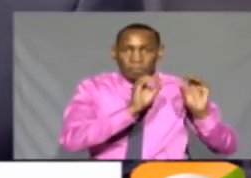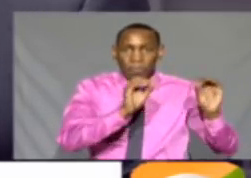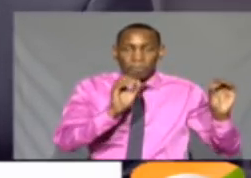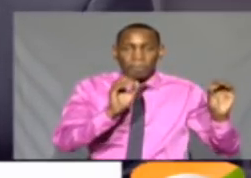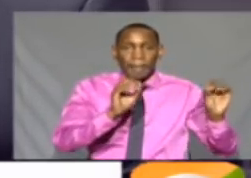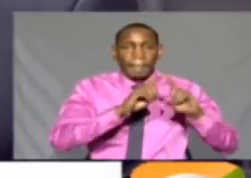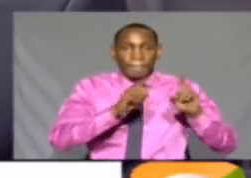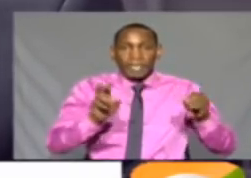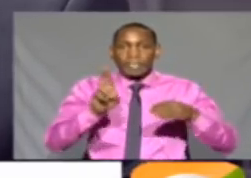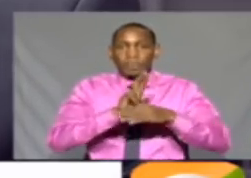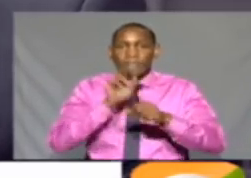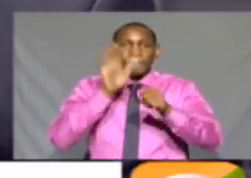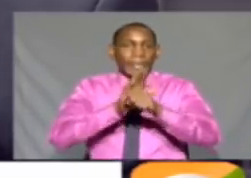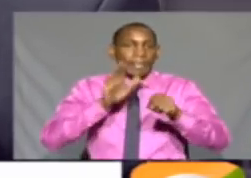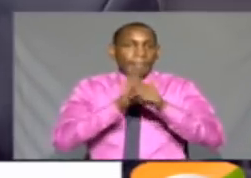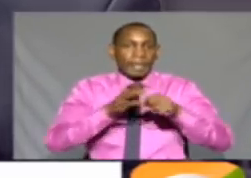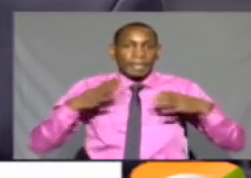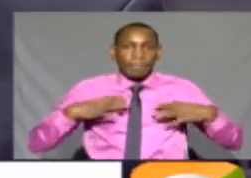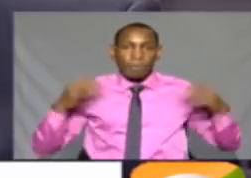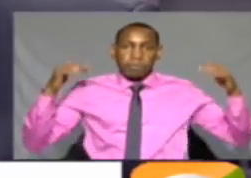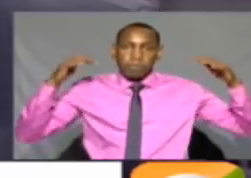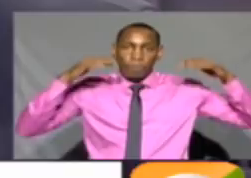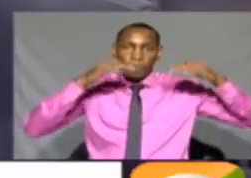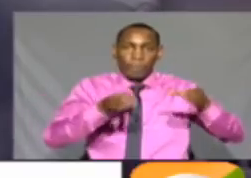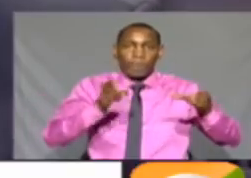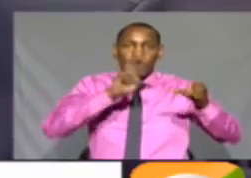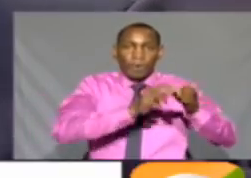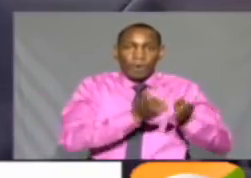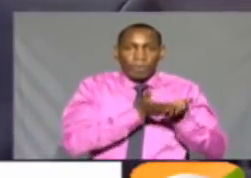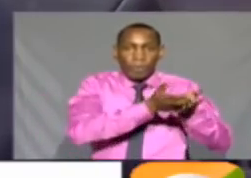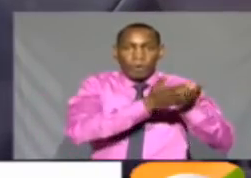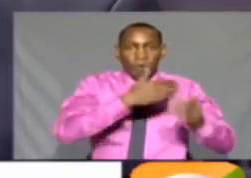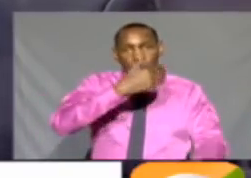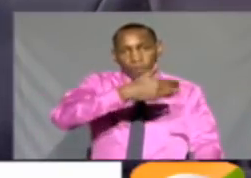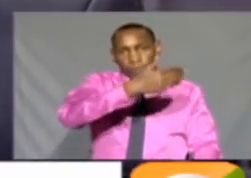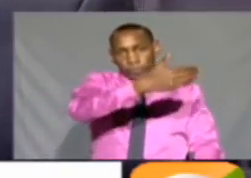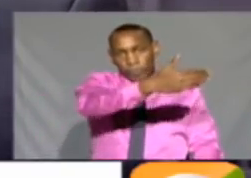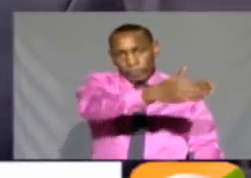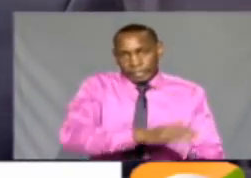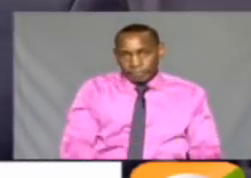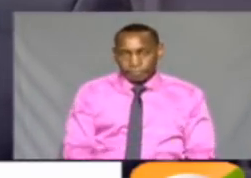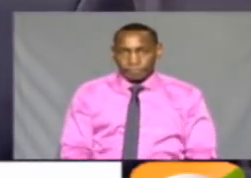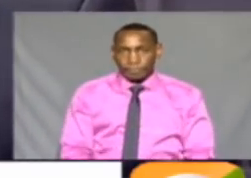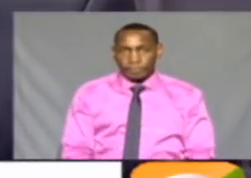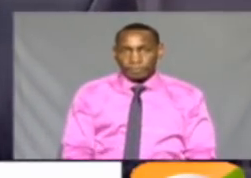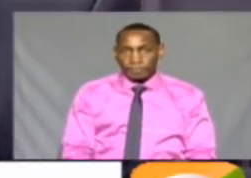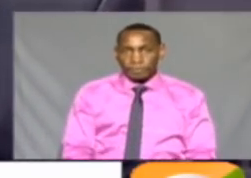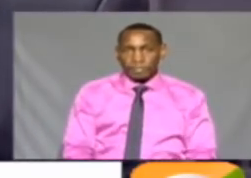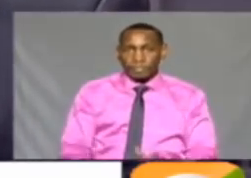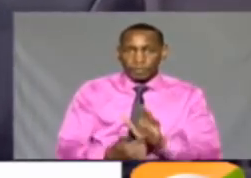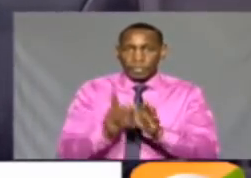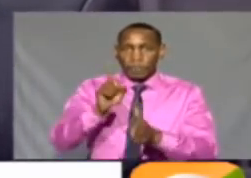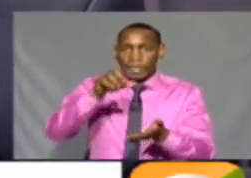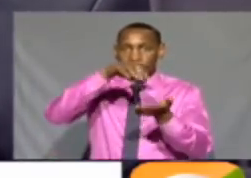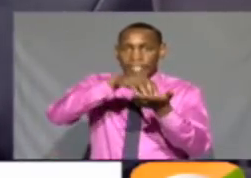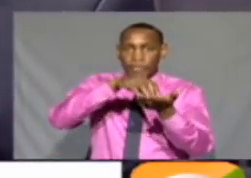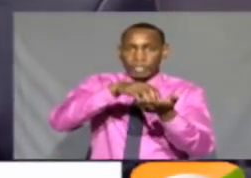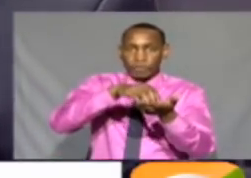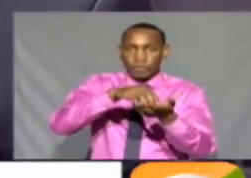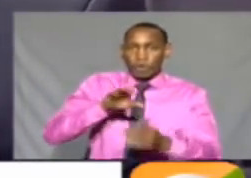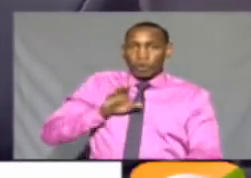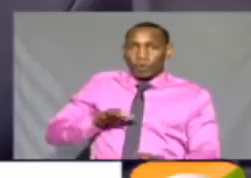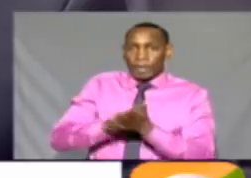they are being used by thousands of people every day, then this is one case of Mariam Kigenda